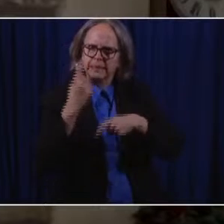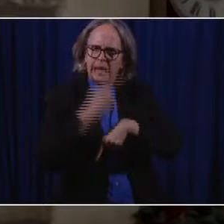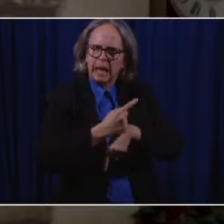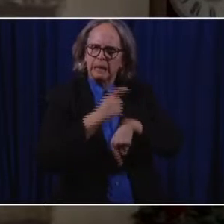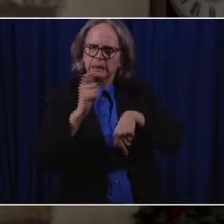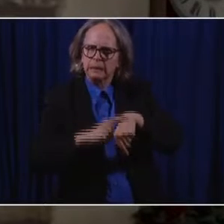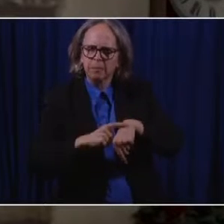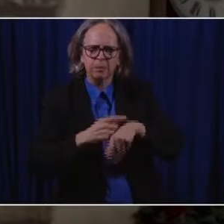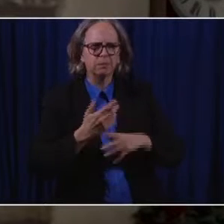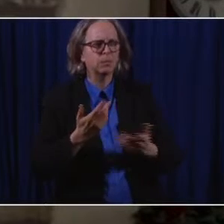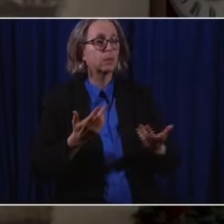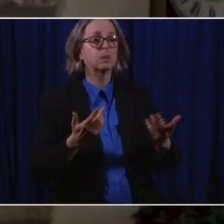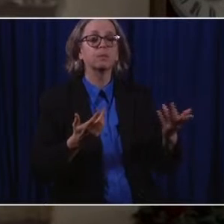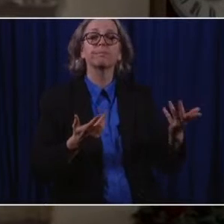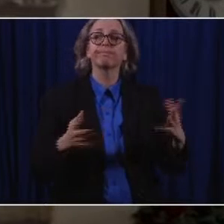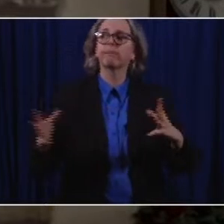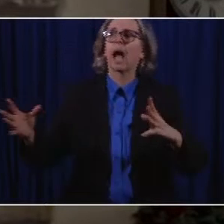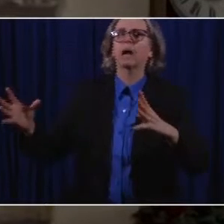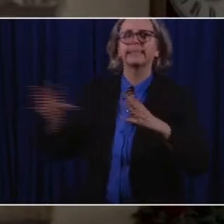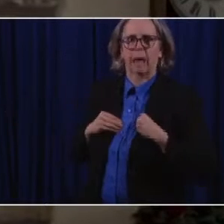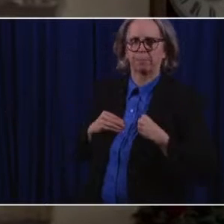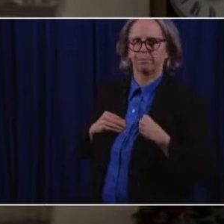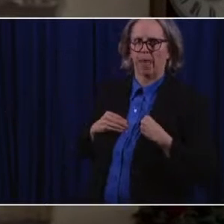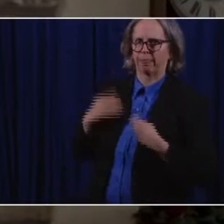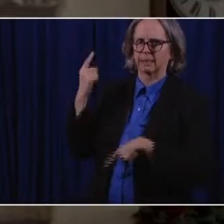yes on that date. And then frankly,